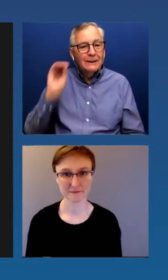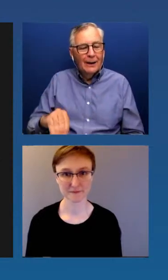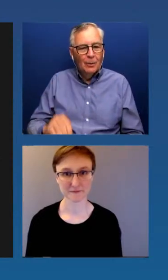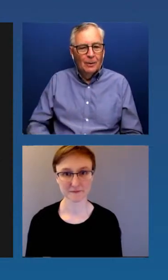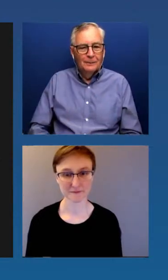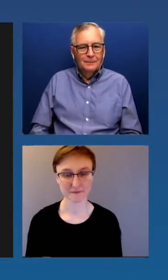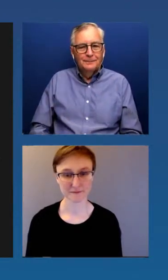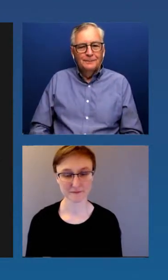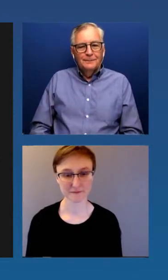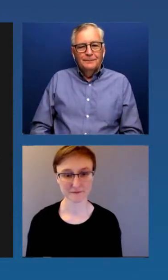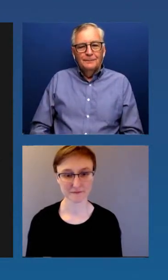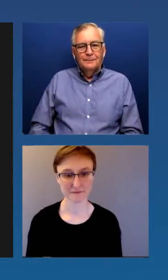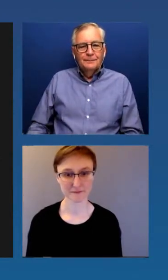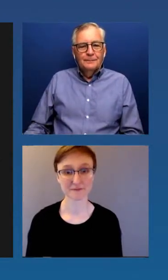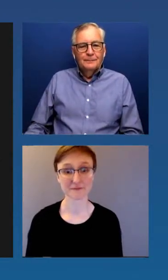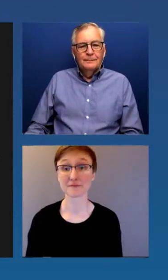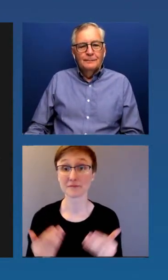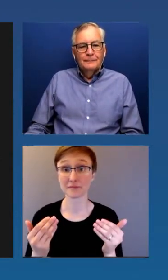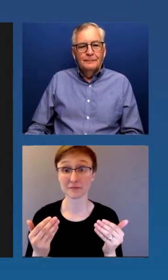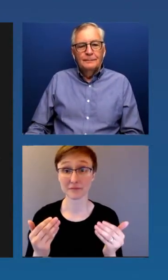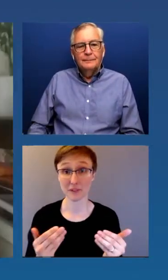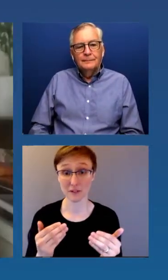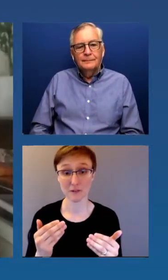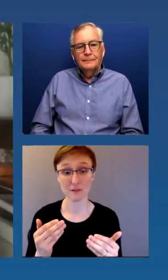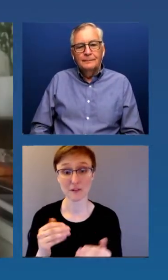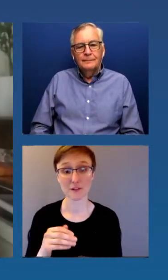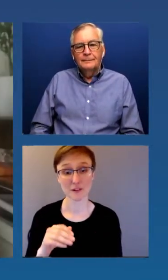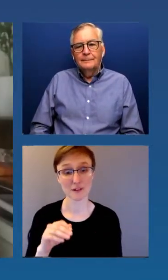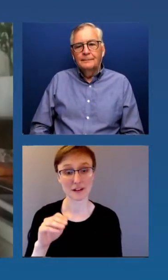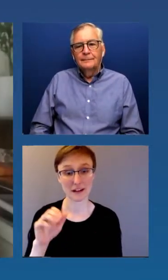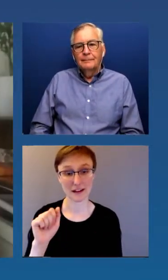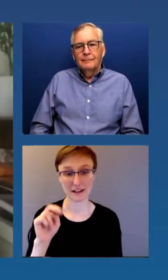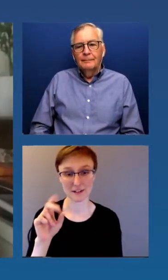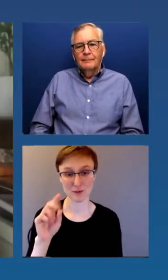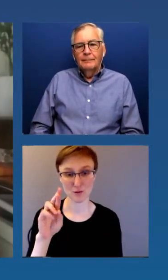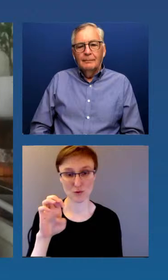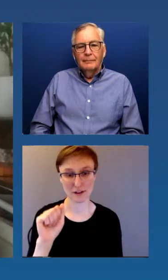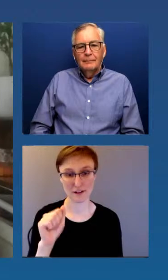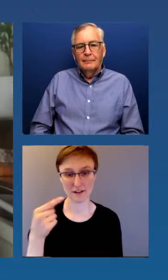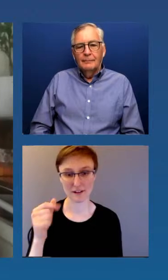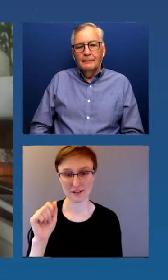hear more from our OLIP representatives, Andrea Gardner and Hindia Mahmood.